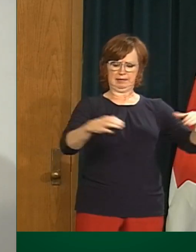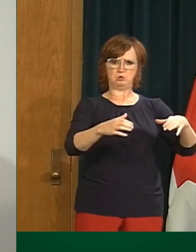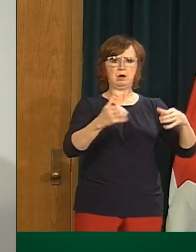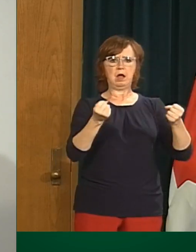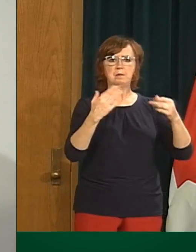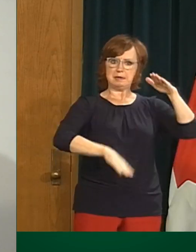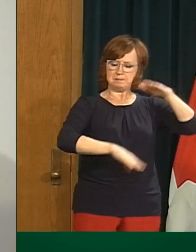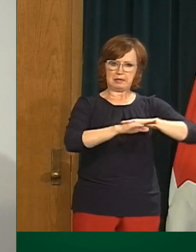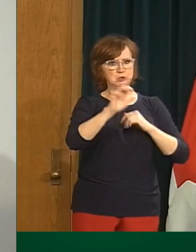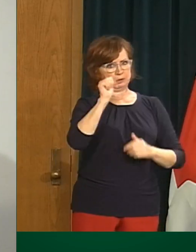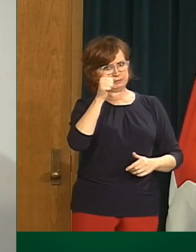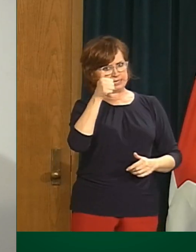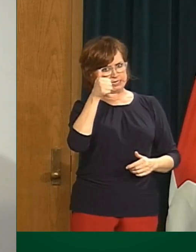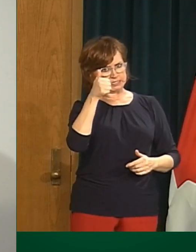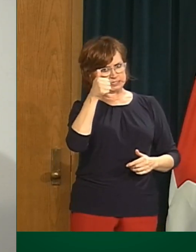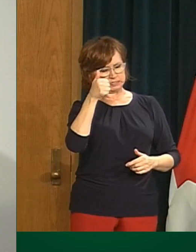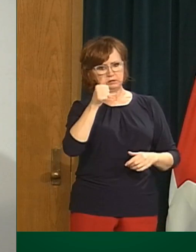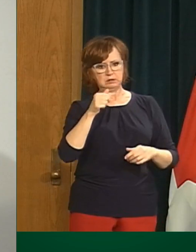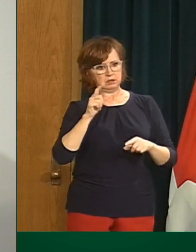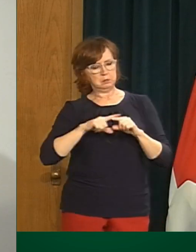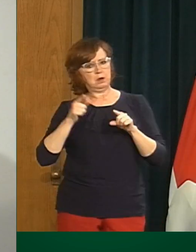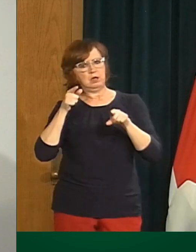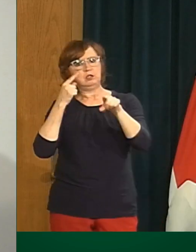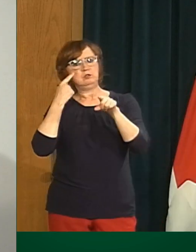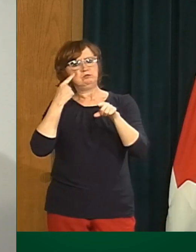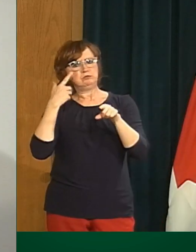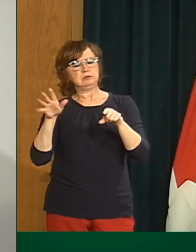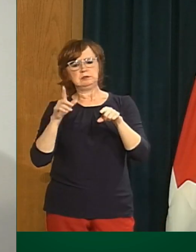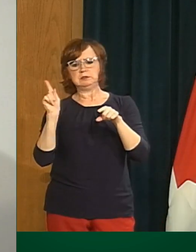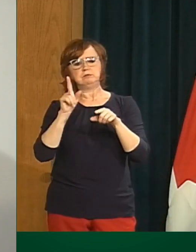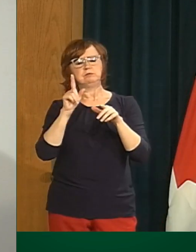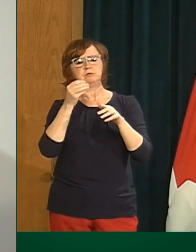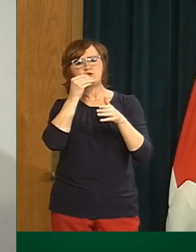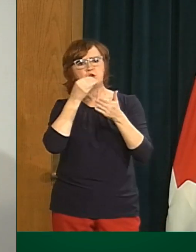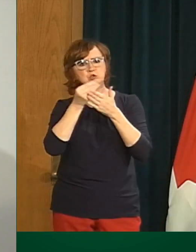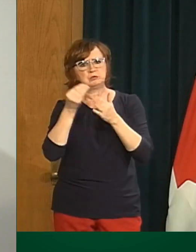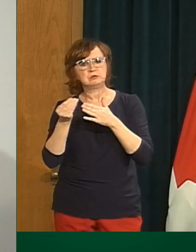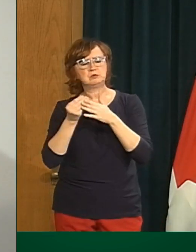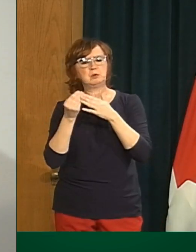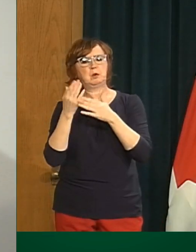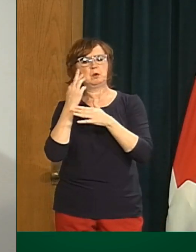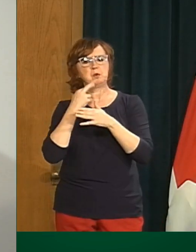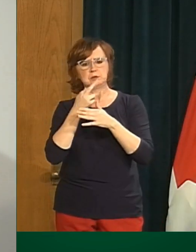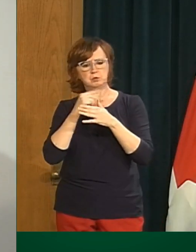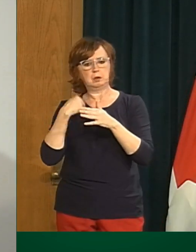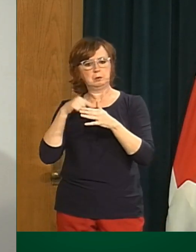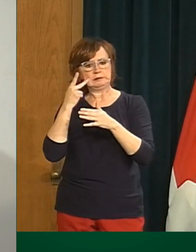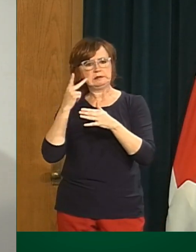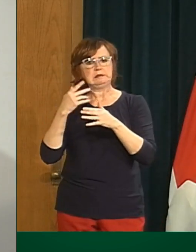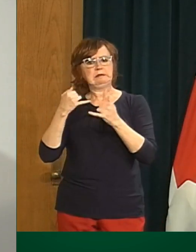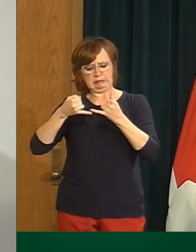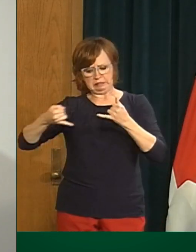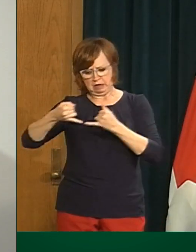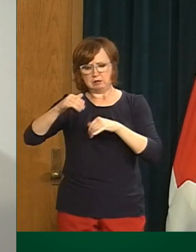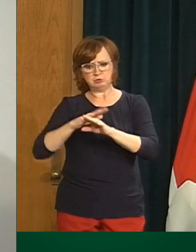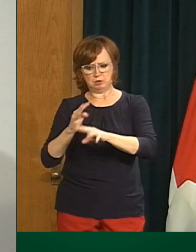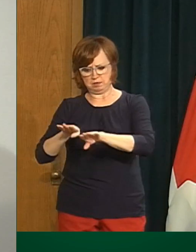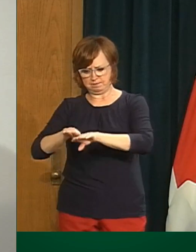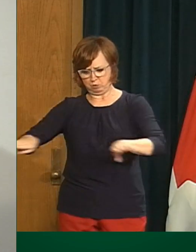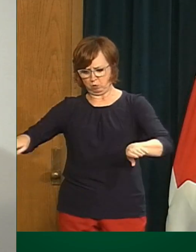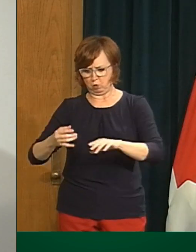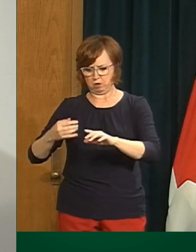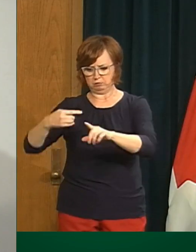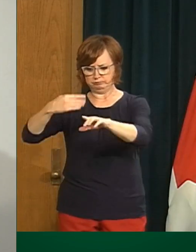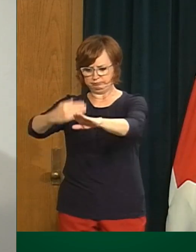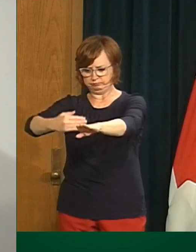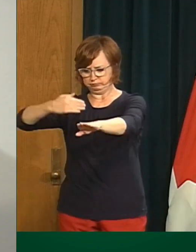in businesses have gone above and beyond the recommendations, we as individuals and households have gone above